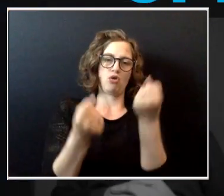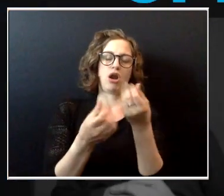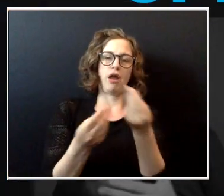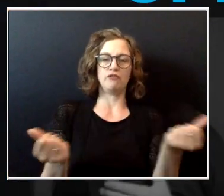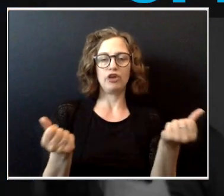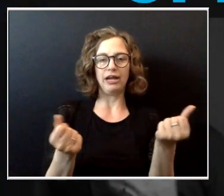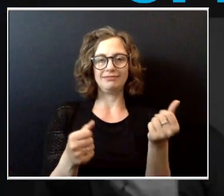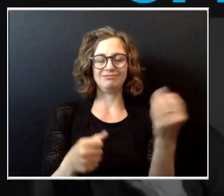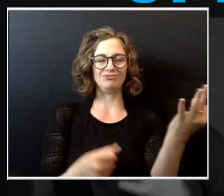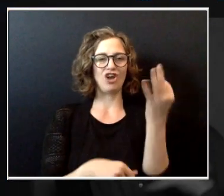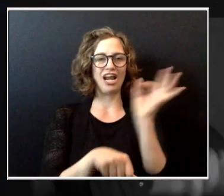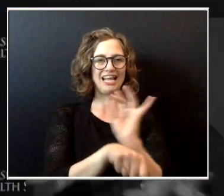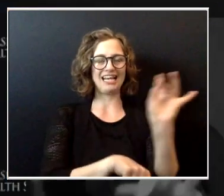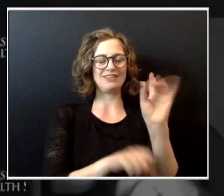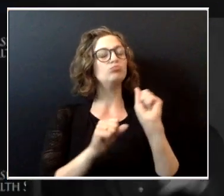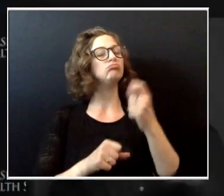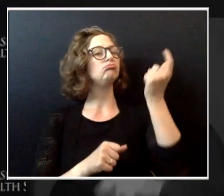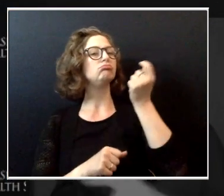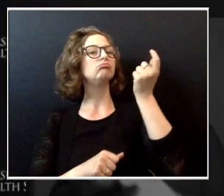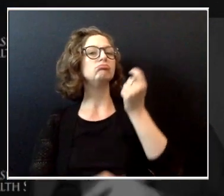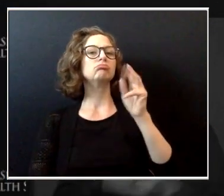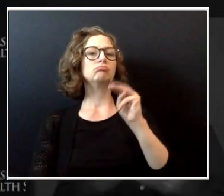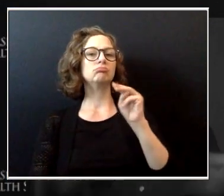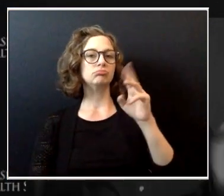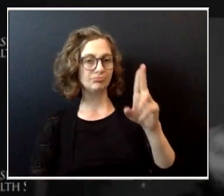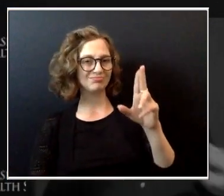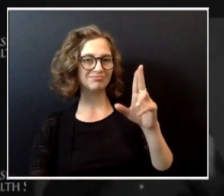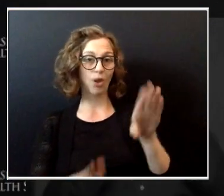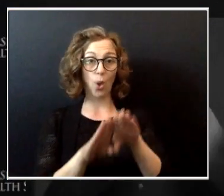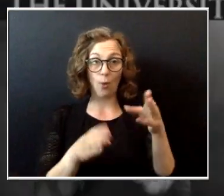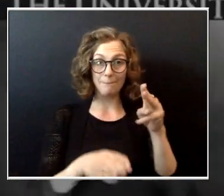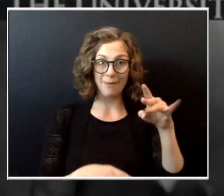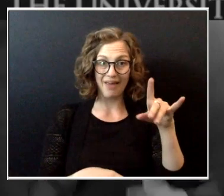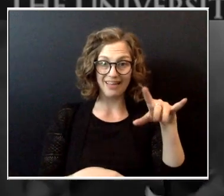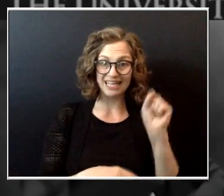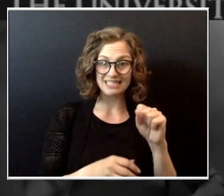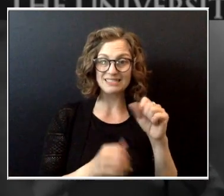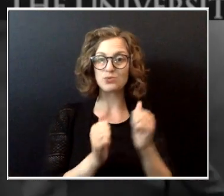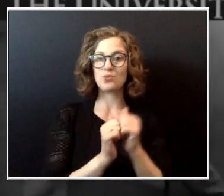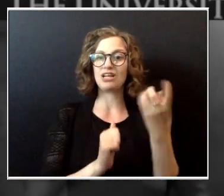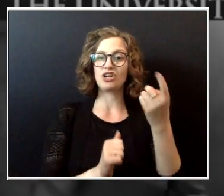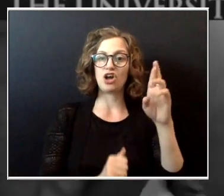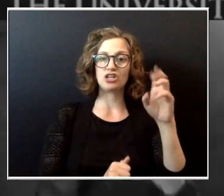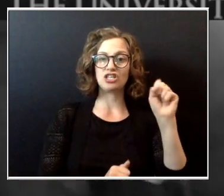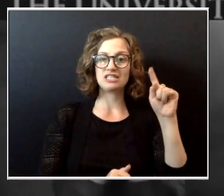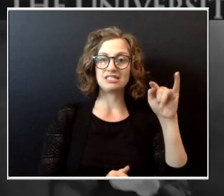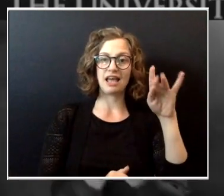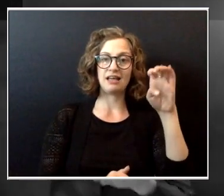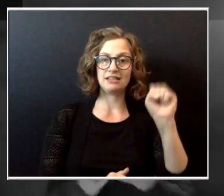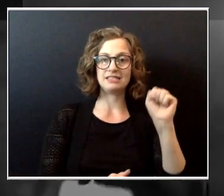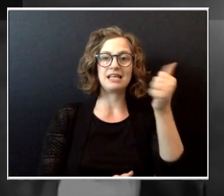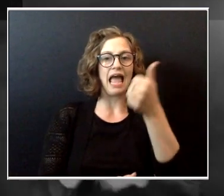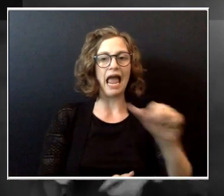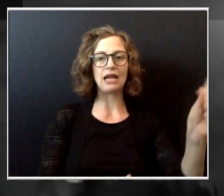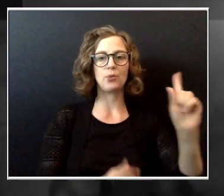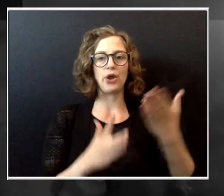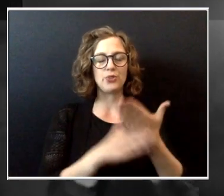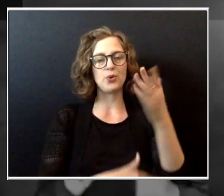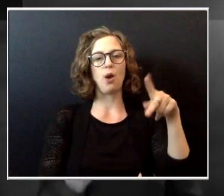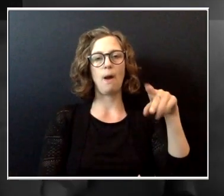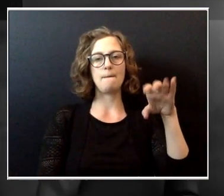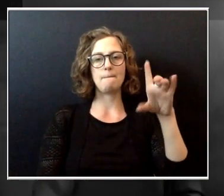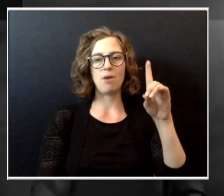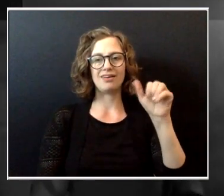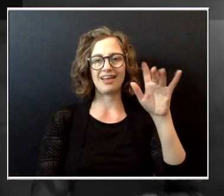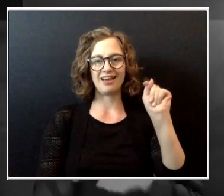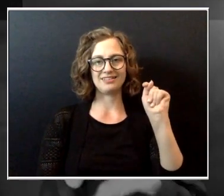Subscribe to our Morning Medical Update and Open Mics with Dr. Stites podcasts. Now, everywhere podcasts are available.